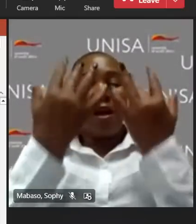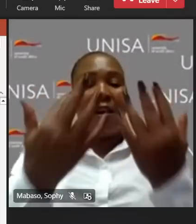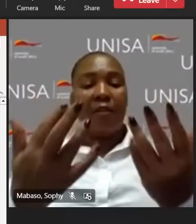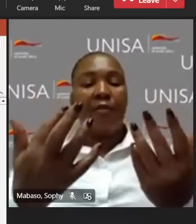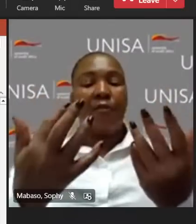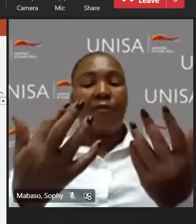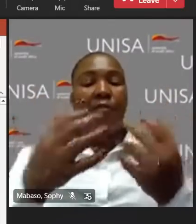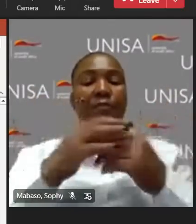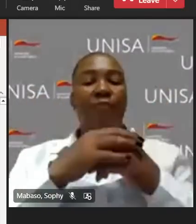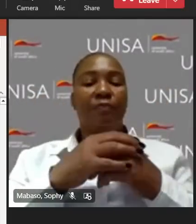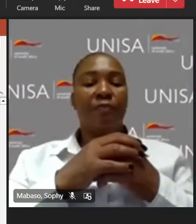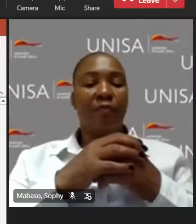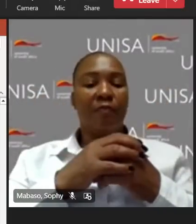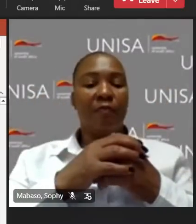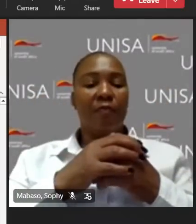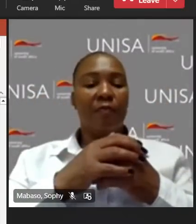Then